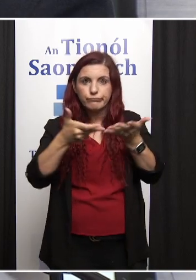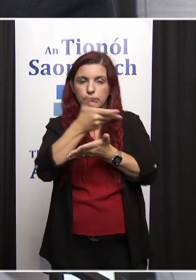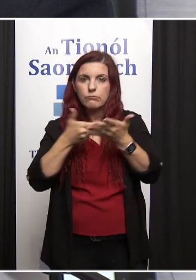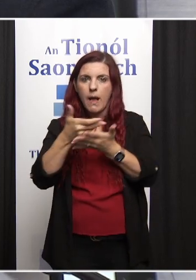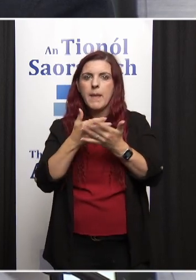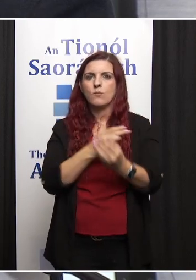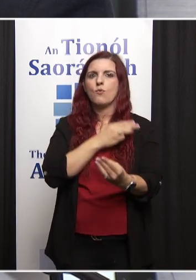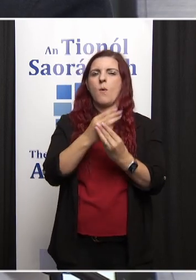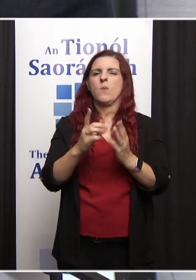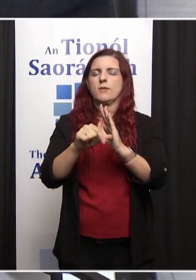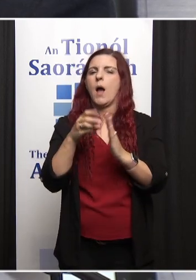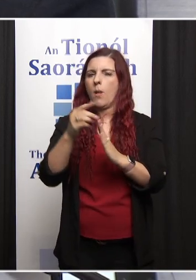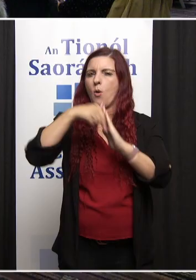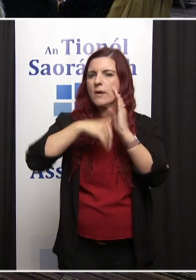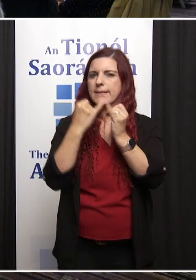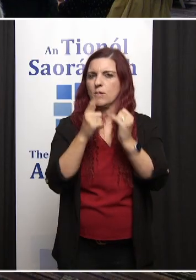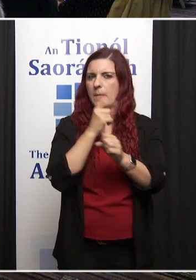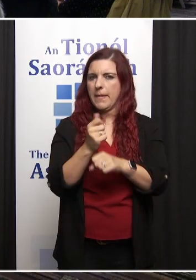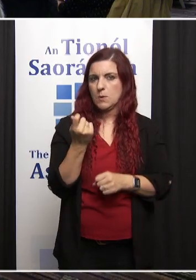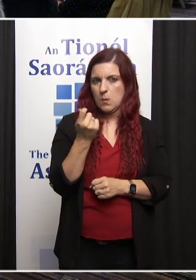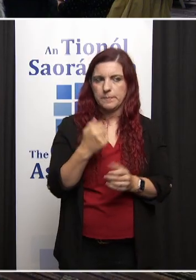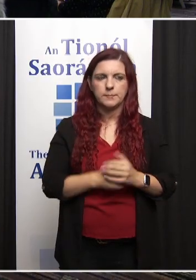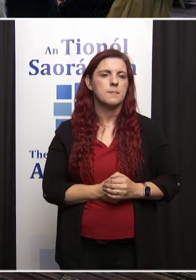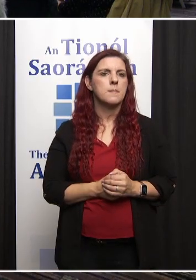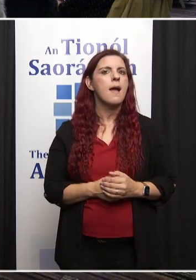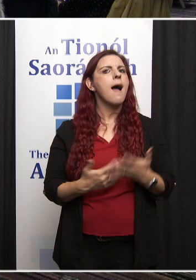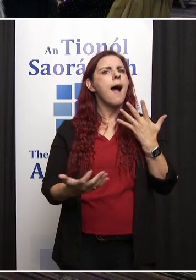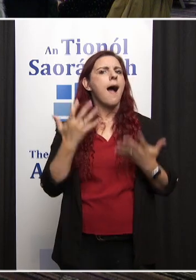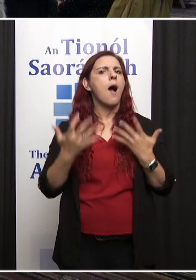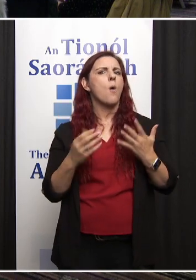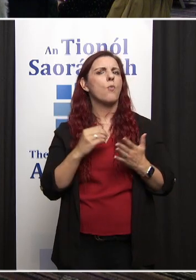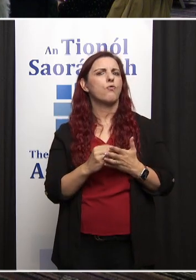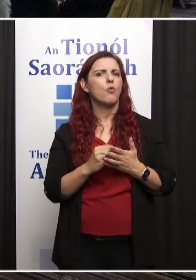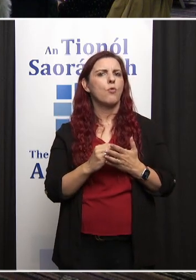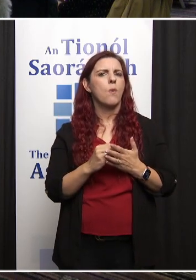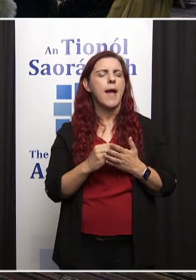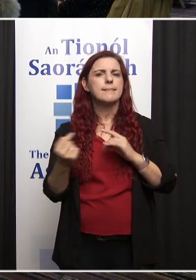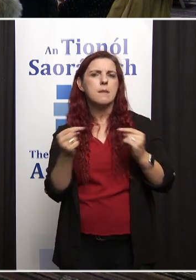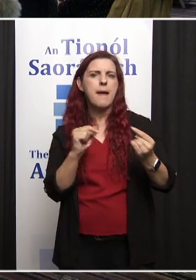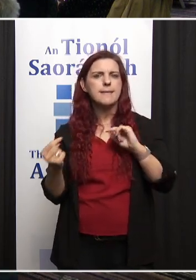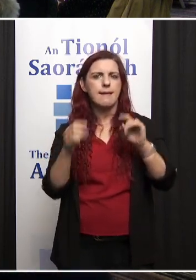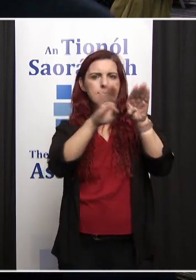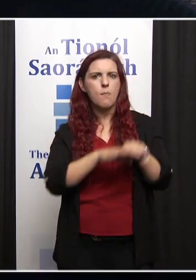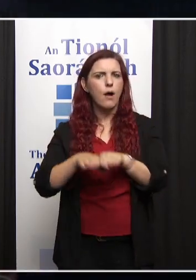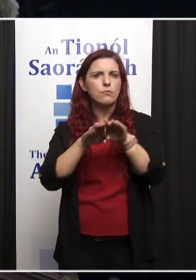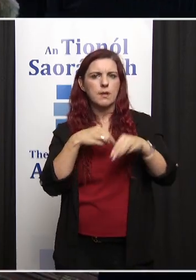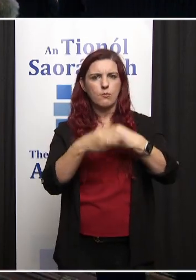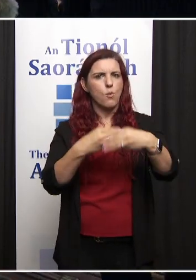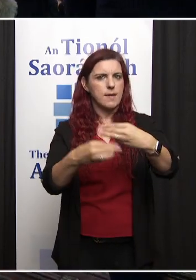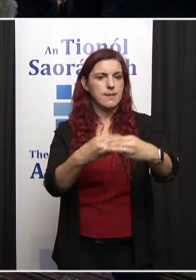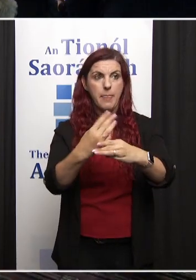that in a few moments. We're doing that through the deliberative democracy process, which is really important, and it's about really getting the